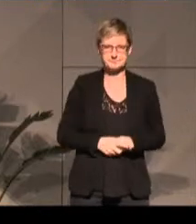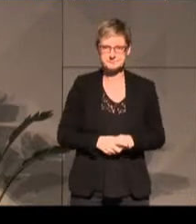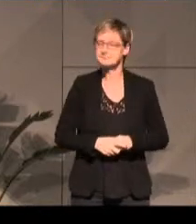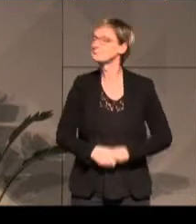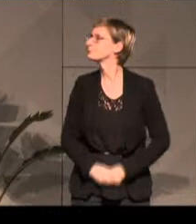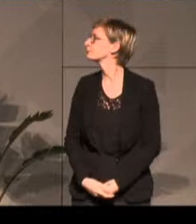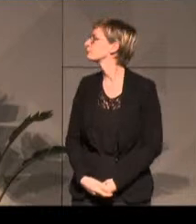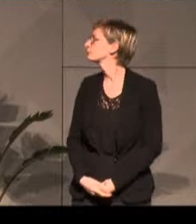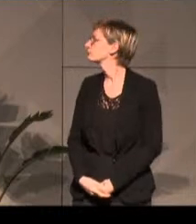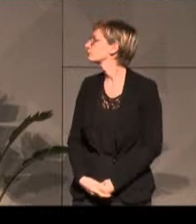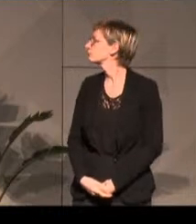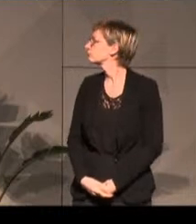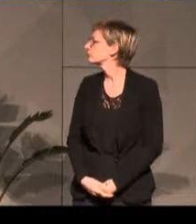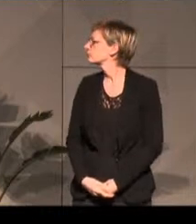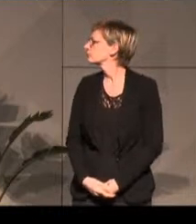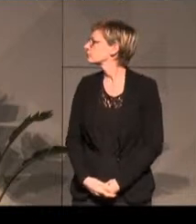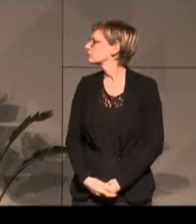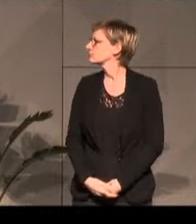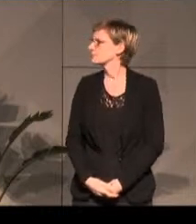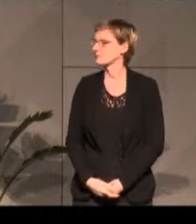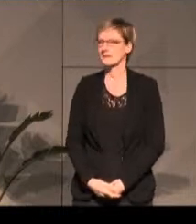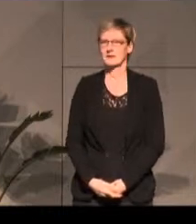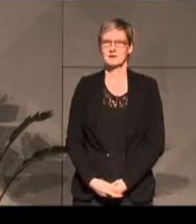one part of the ship to take a look at the atmosphere.